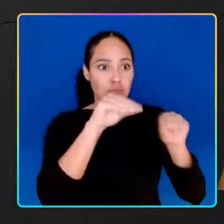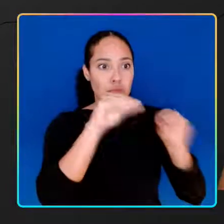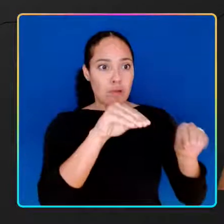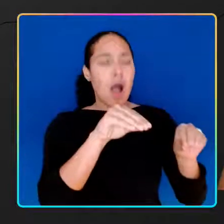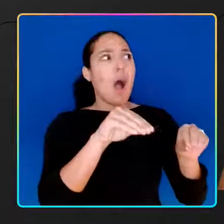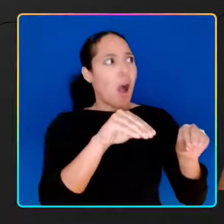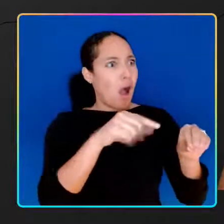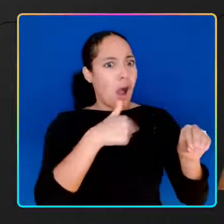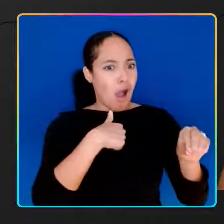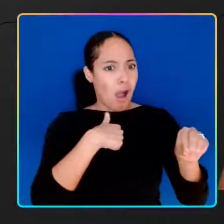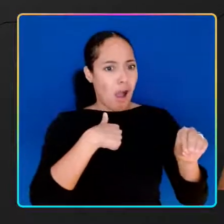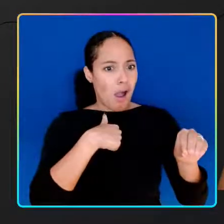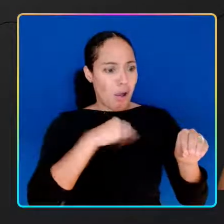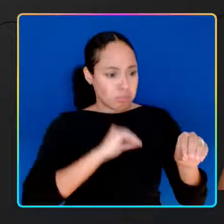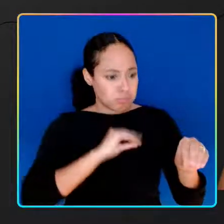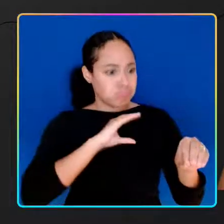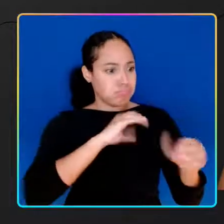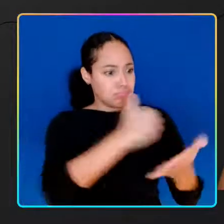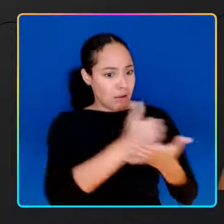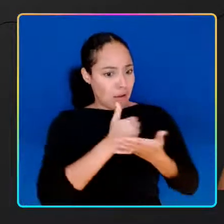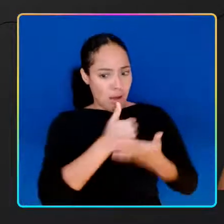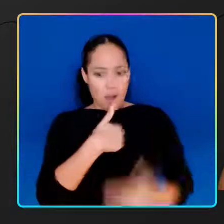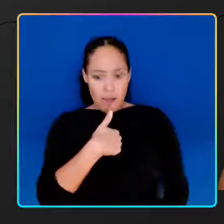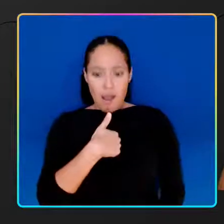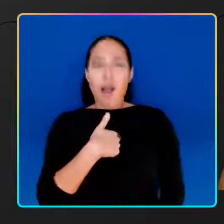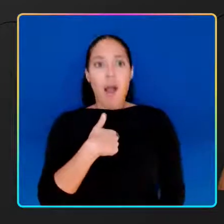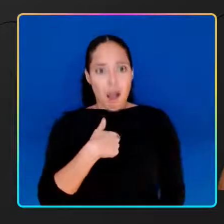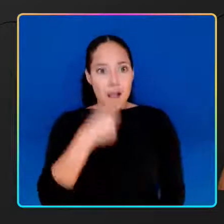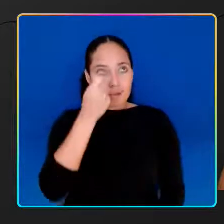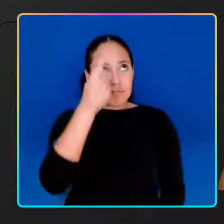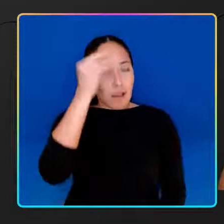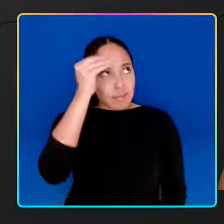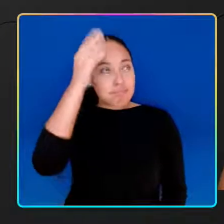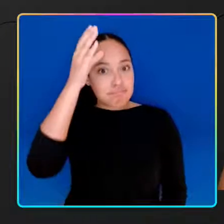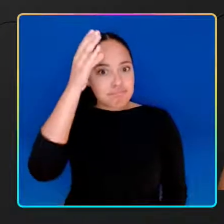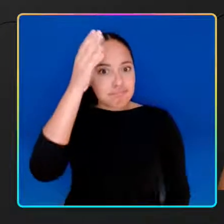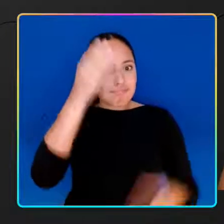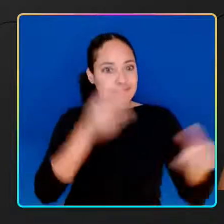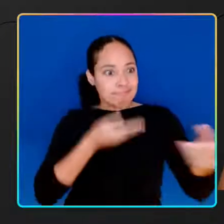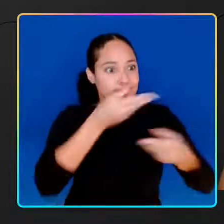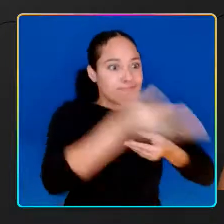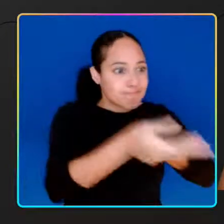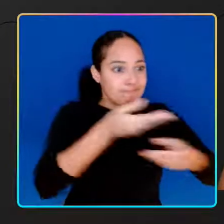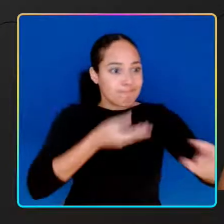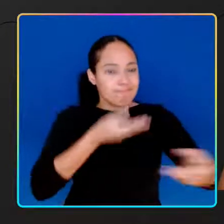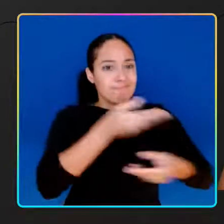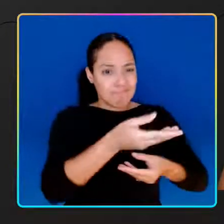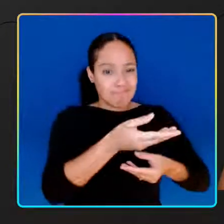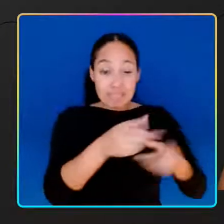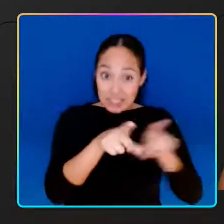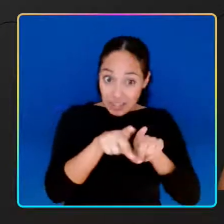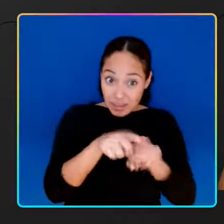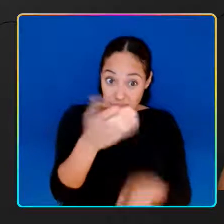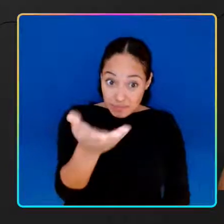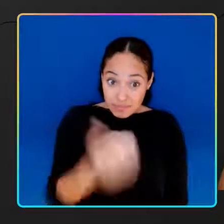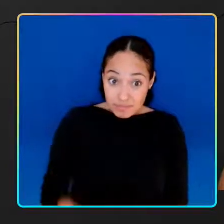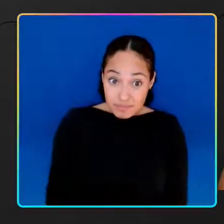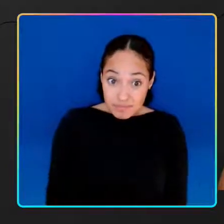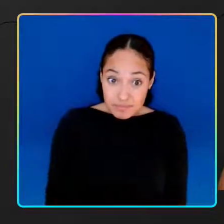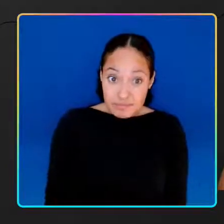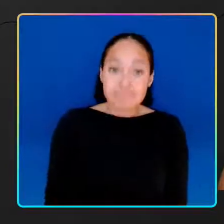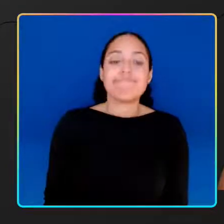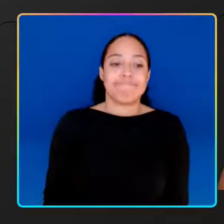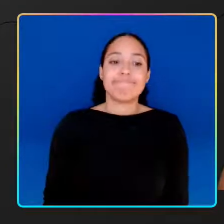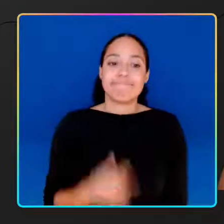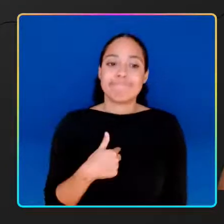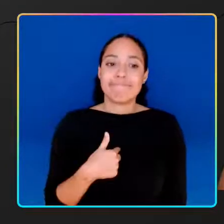to understand better. Is that something you take from community as well? Yes, it is. Yeah, definitely for me almost.